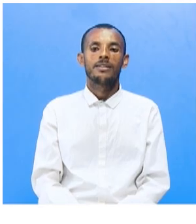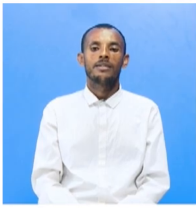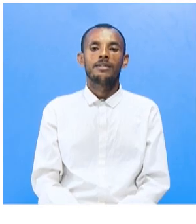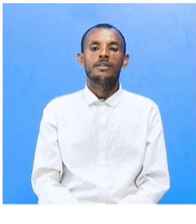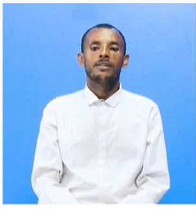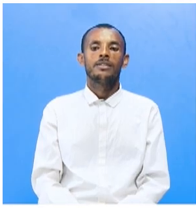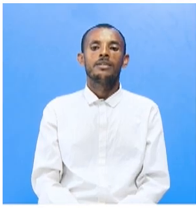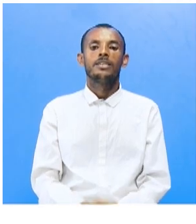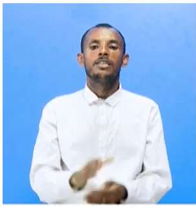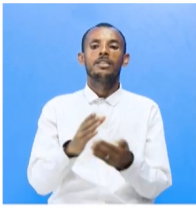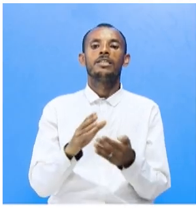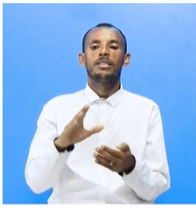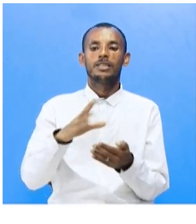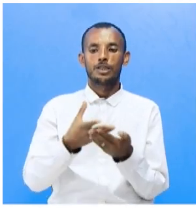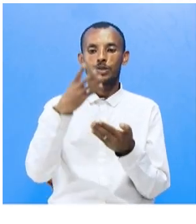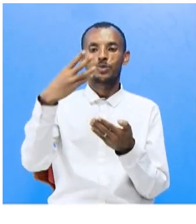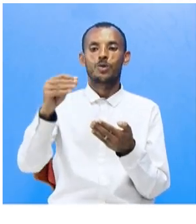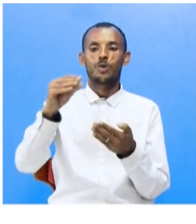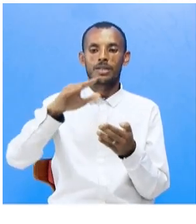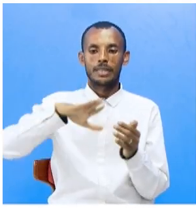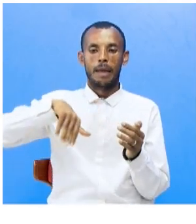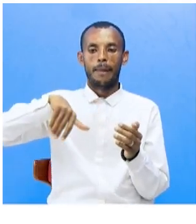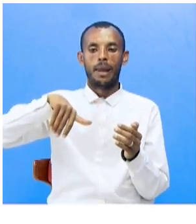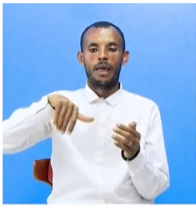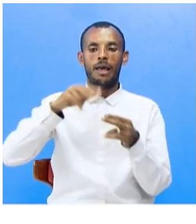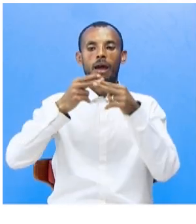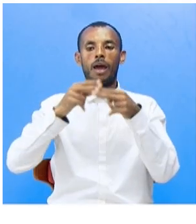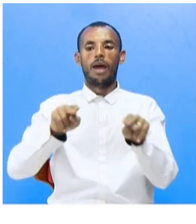and sold the remaining